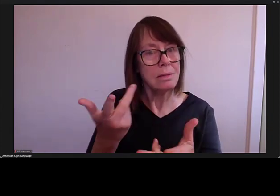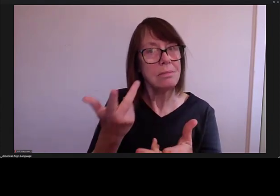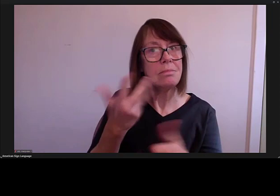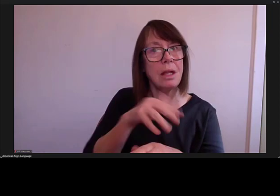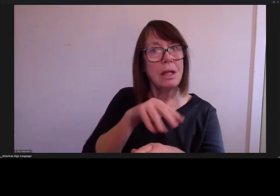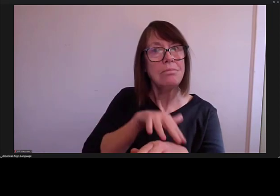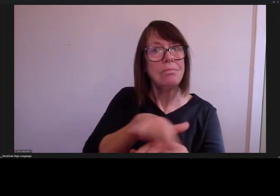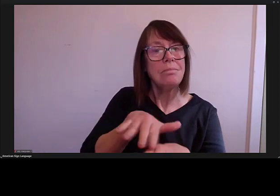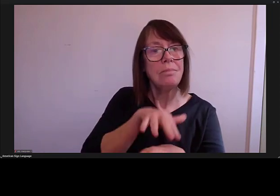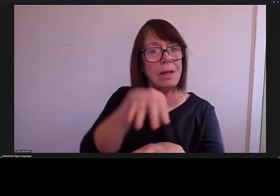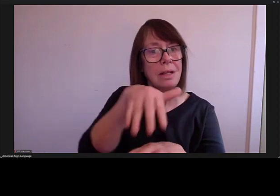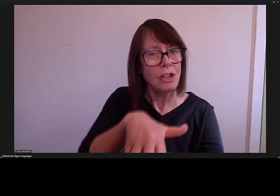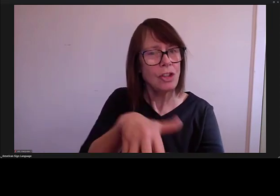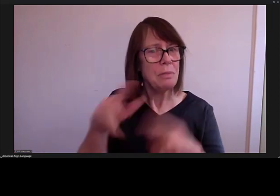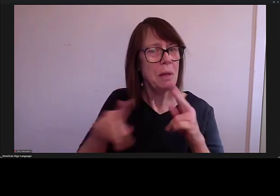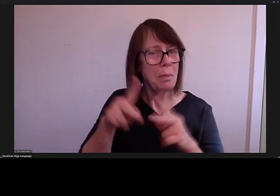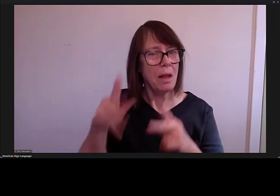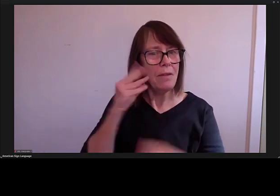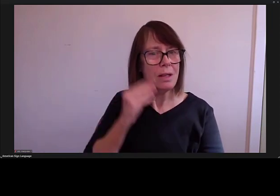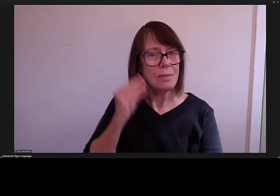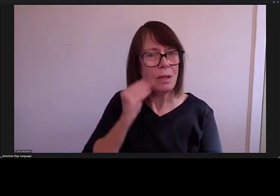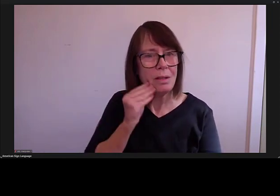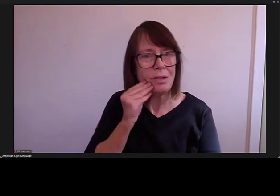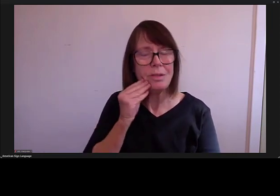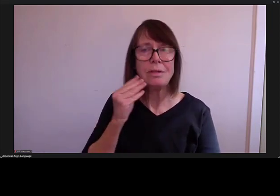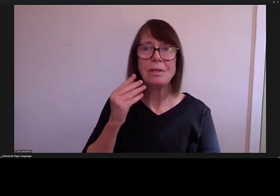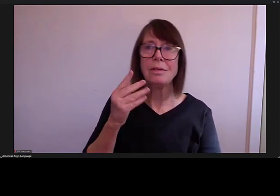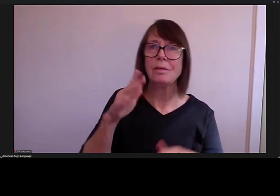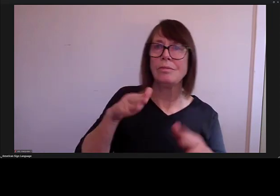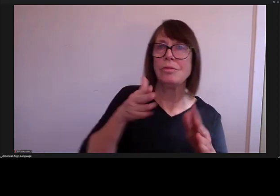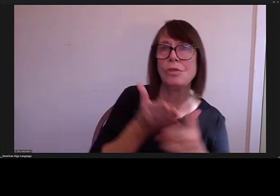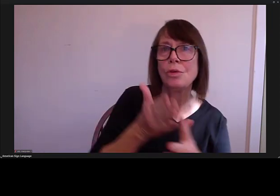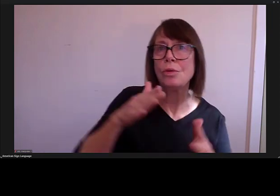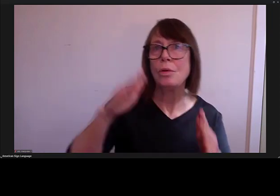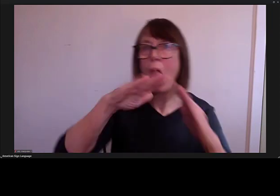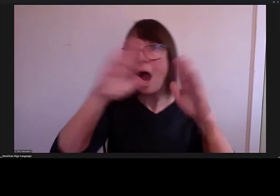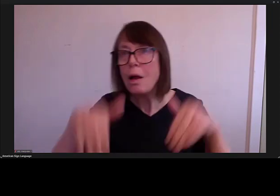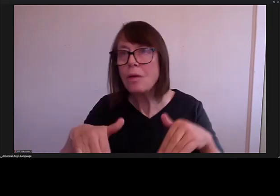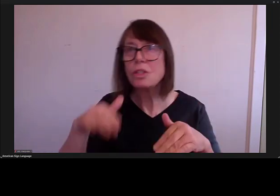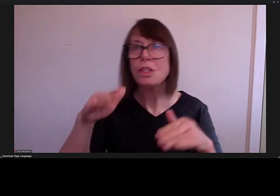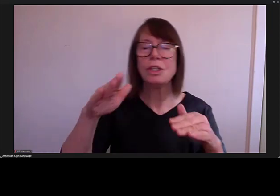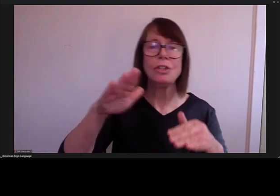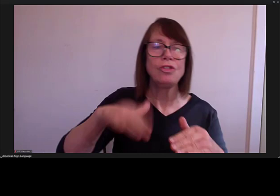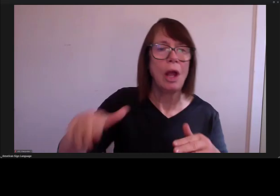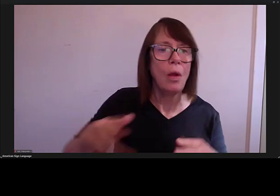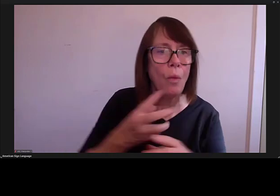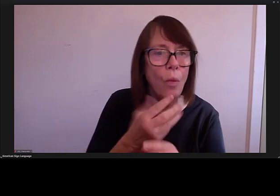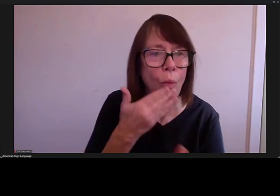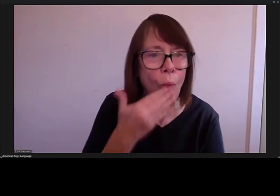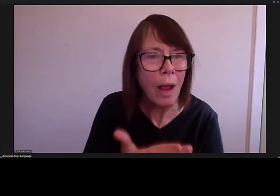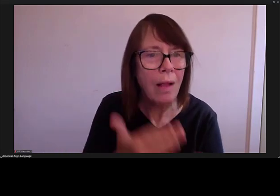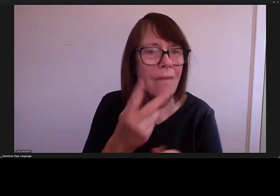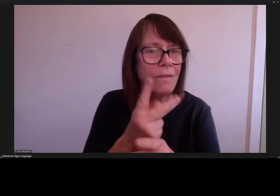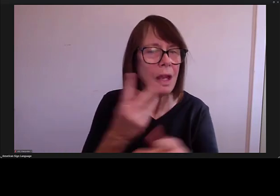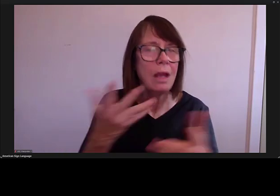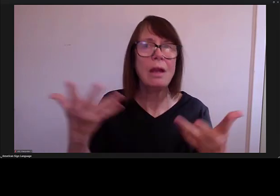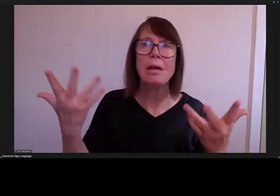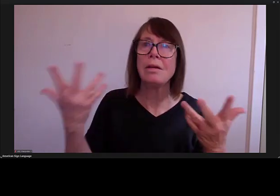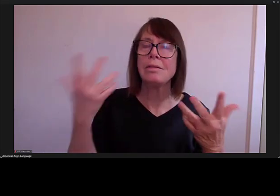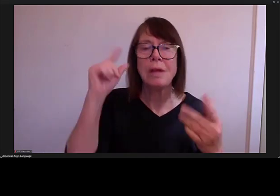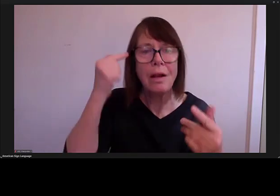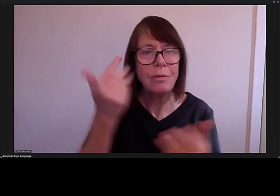healthcare, education, justice, child welfare, housing, and government systems. And this leads us to what is